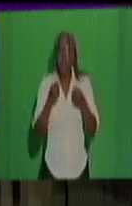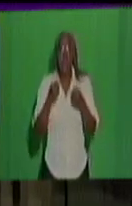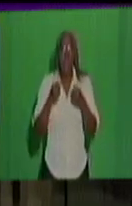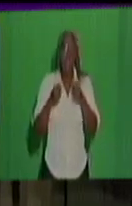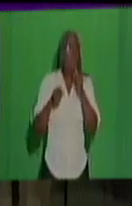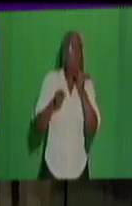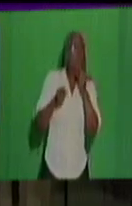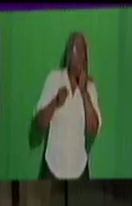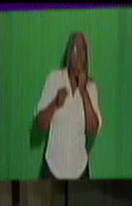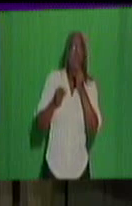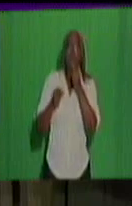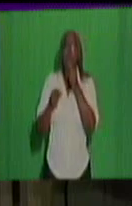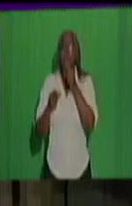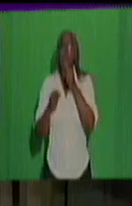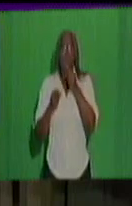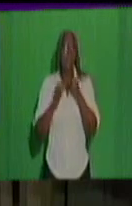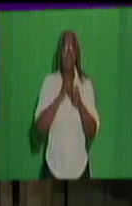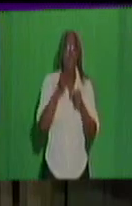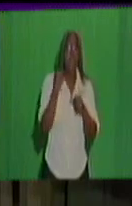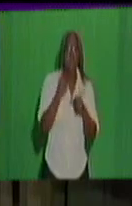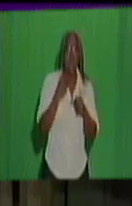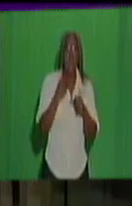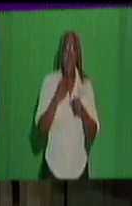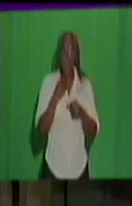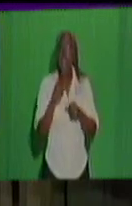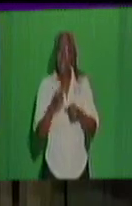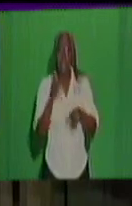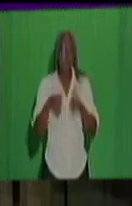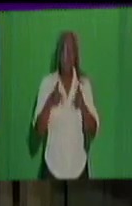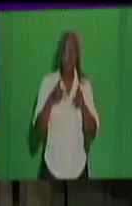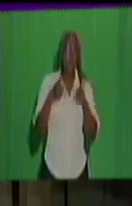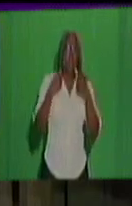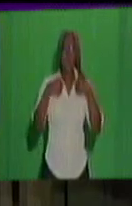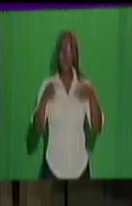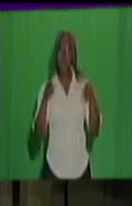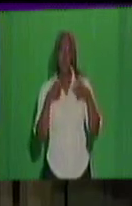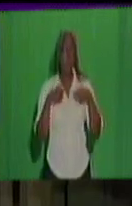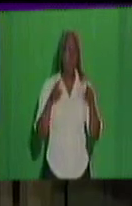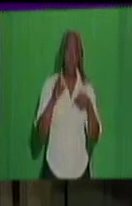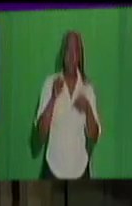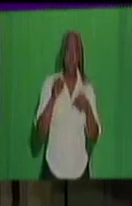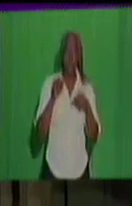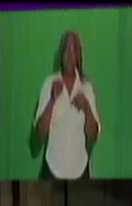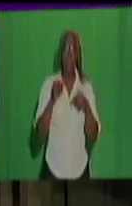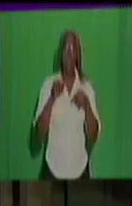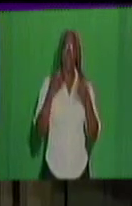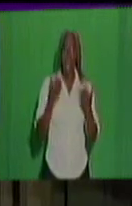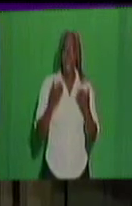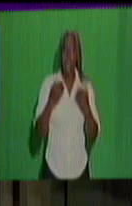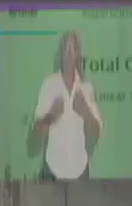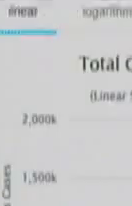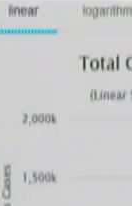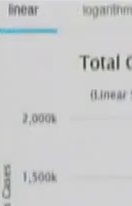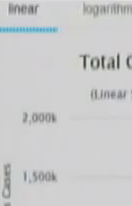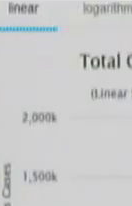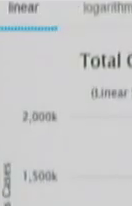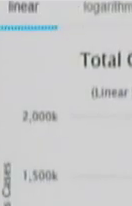conferences, print, newspaper, TV, social media.